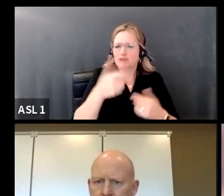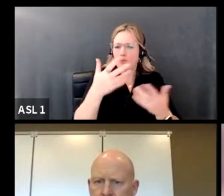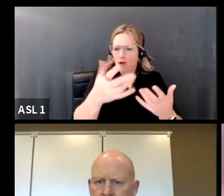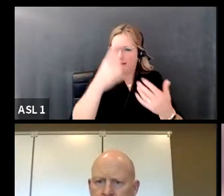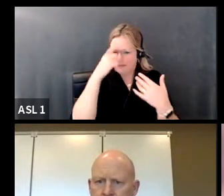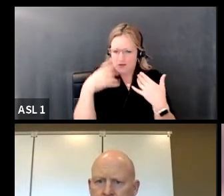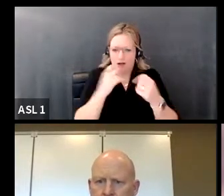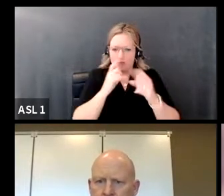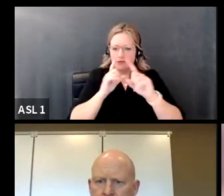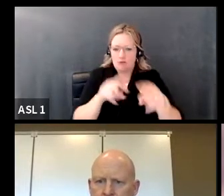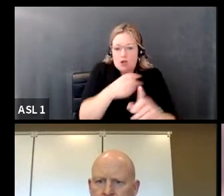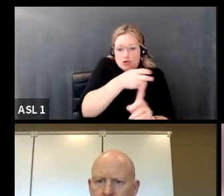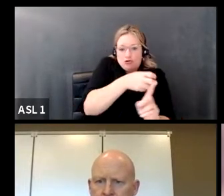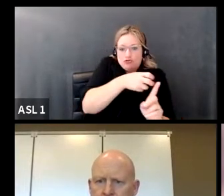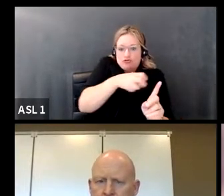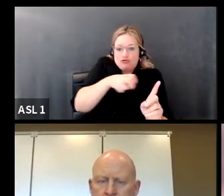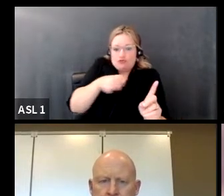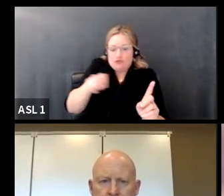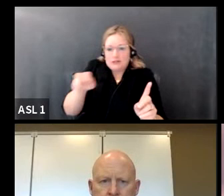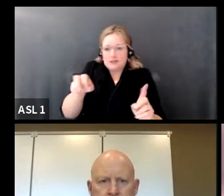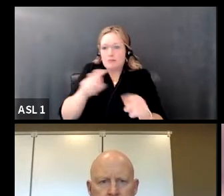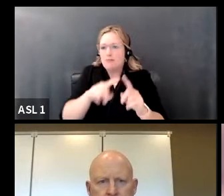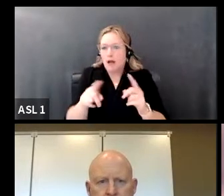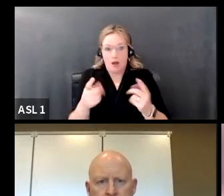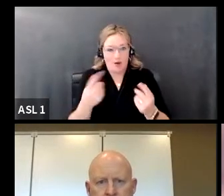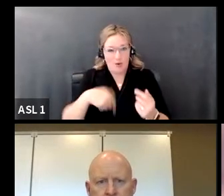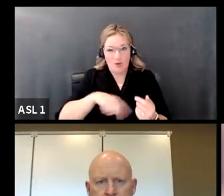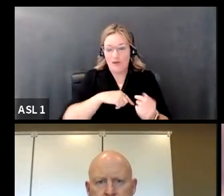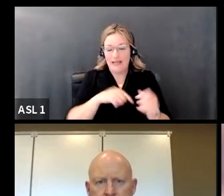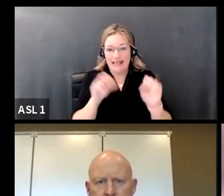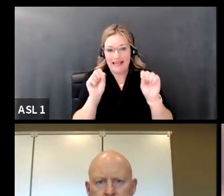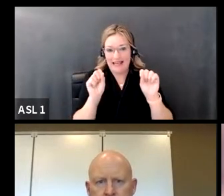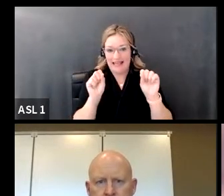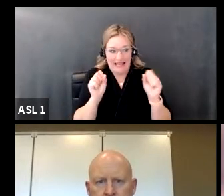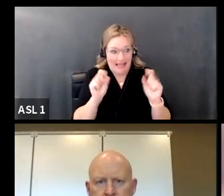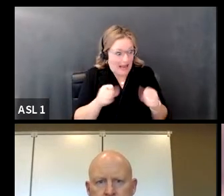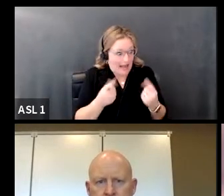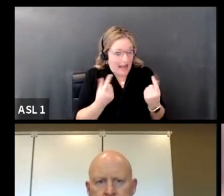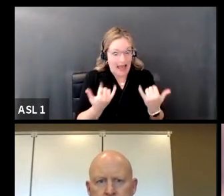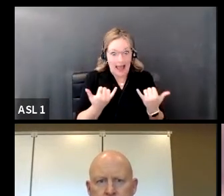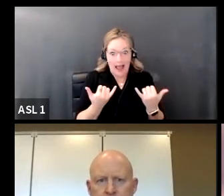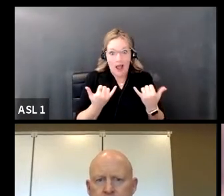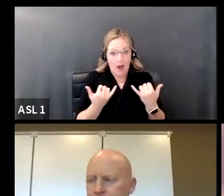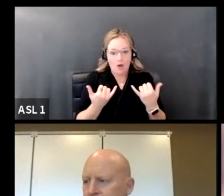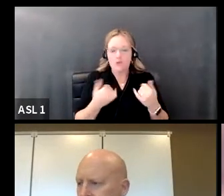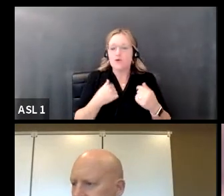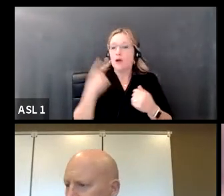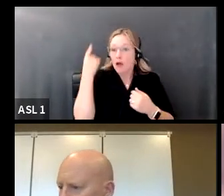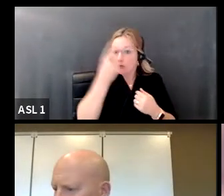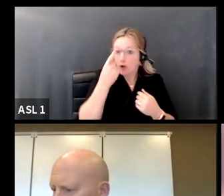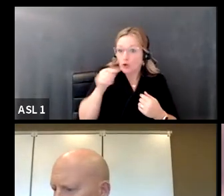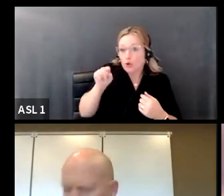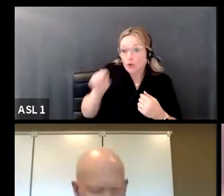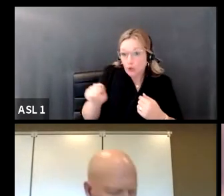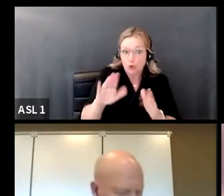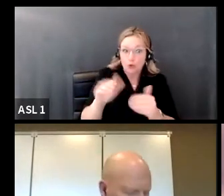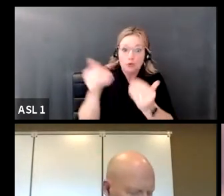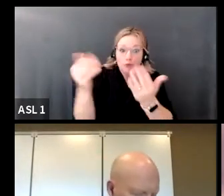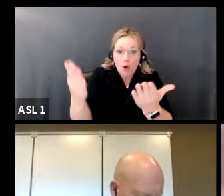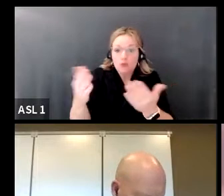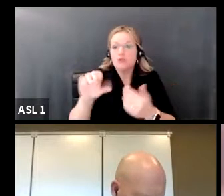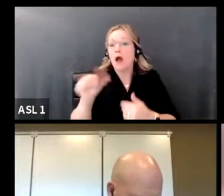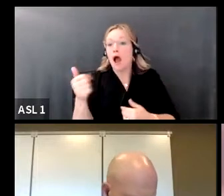response but we can't do it through through what we have right now so have any motions been introduced by yourself or anybody at city